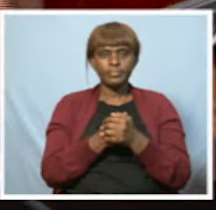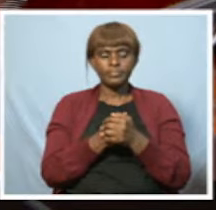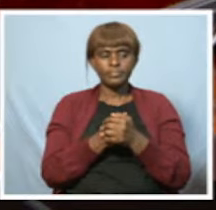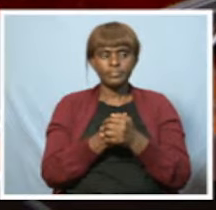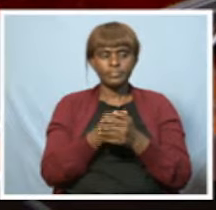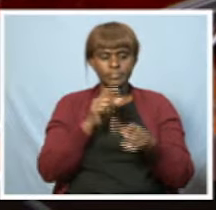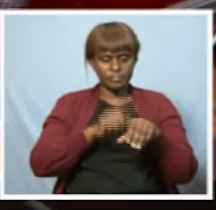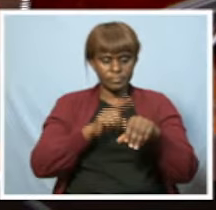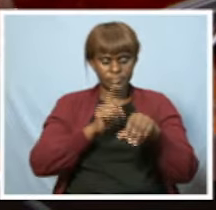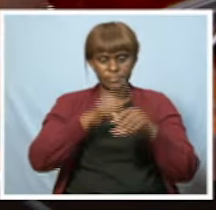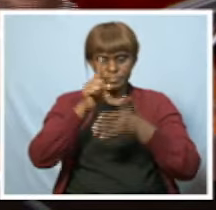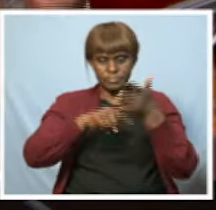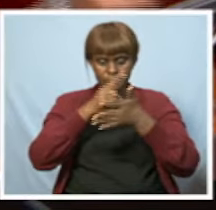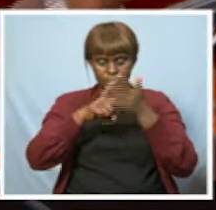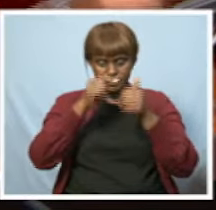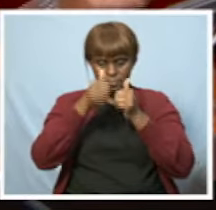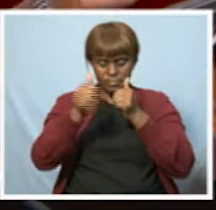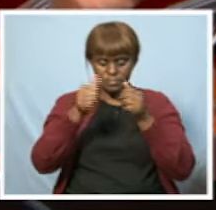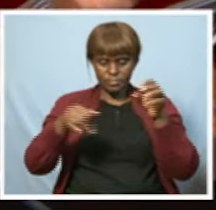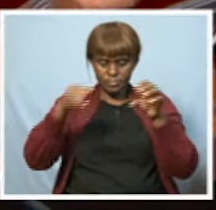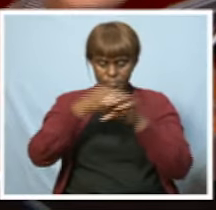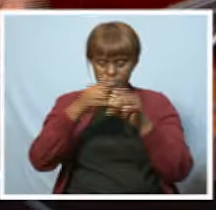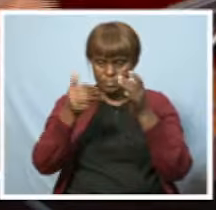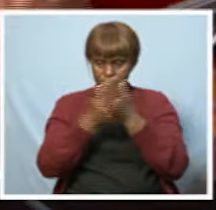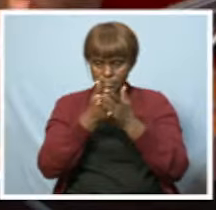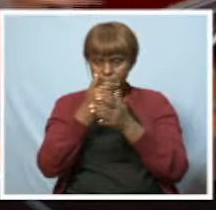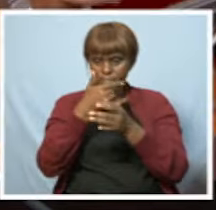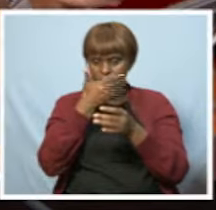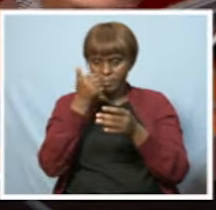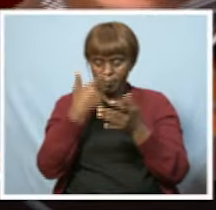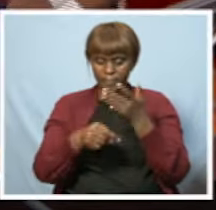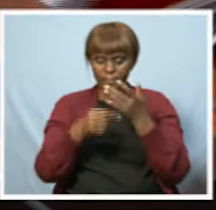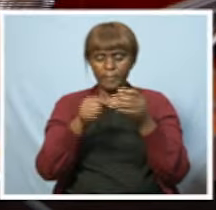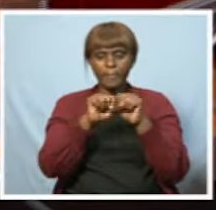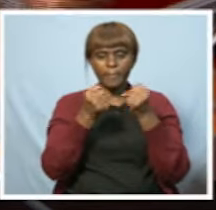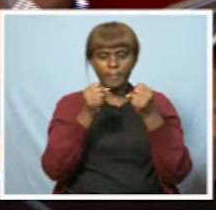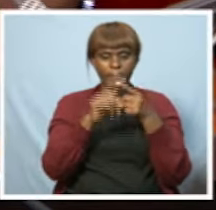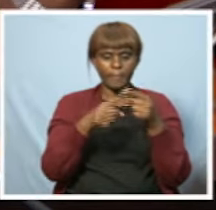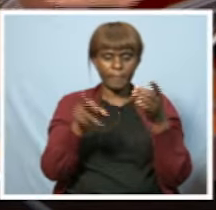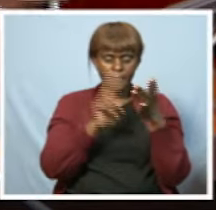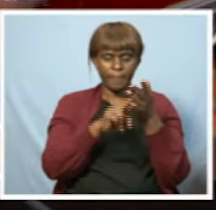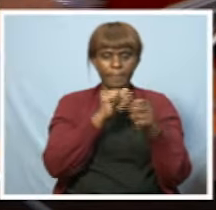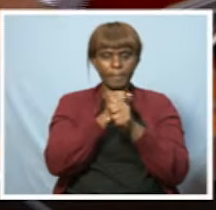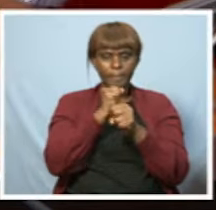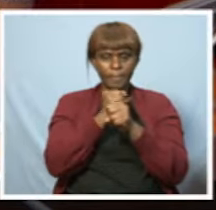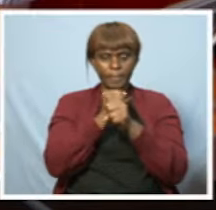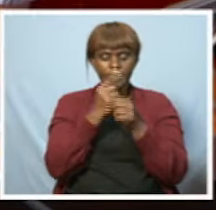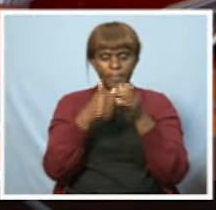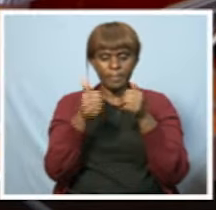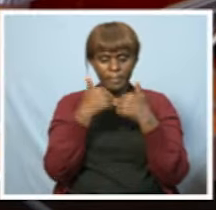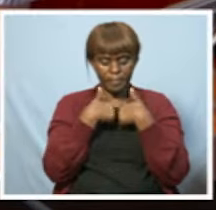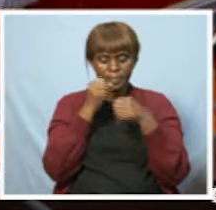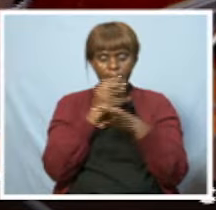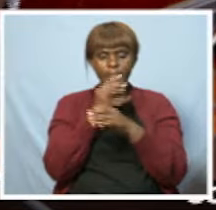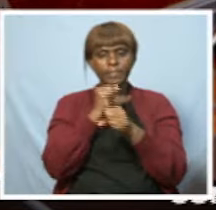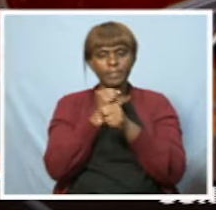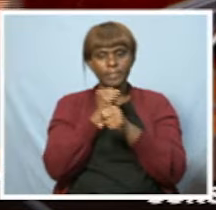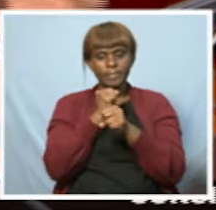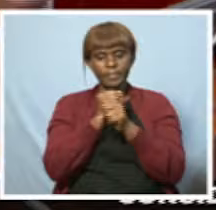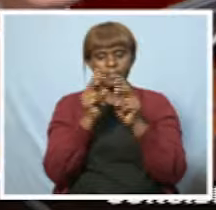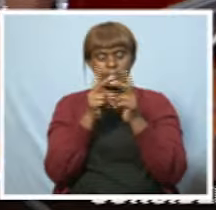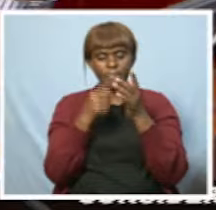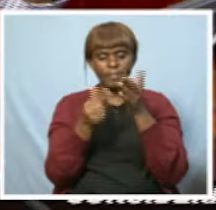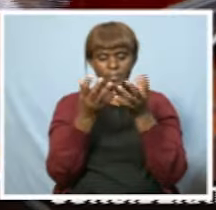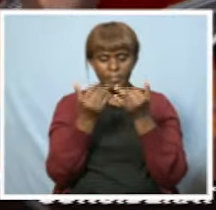at termination? Because when you engage the new contractor, you had to break some laws to redo the works that they had already done. And so we would